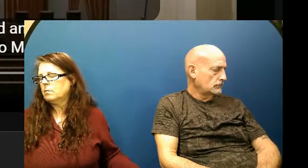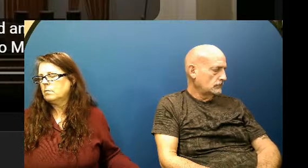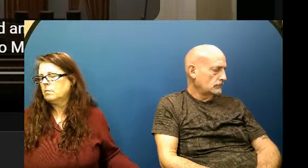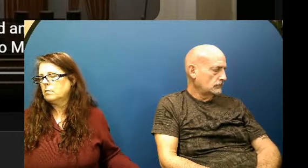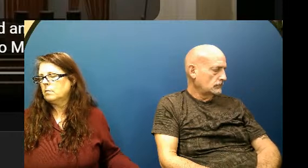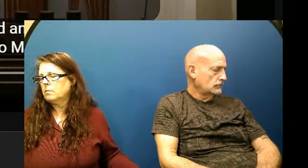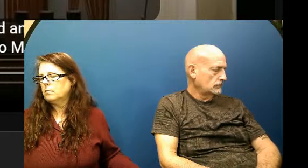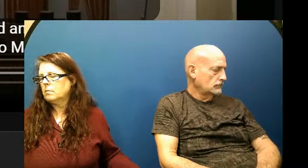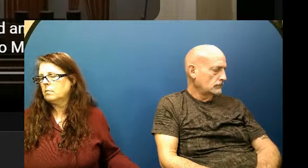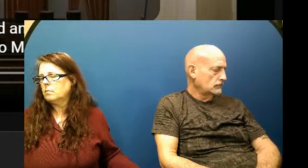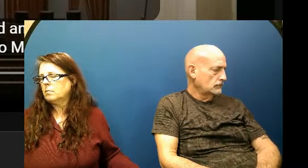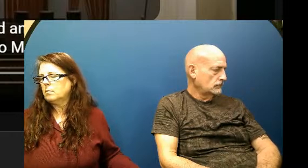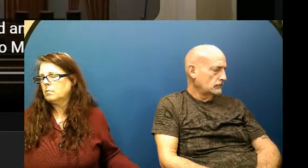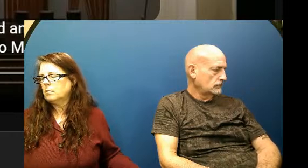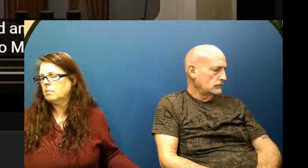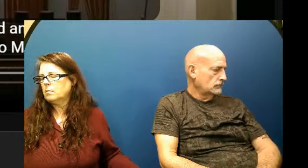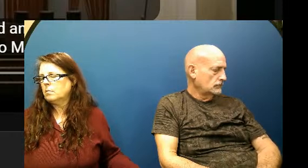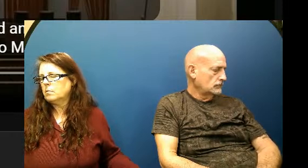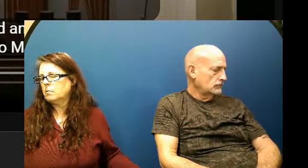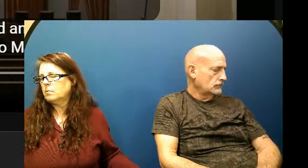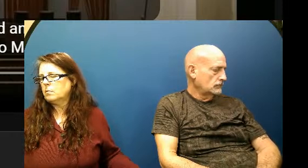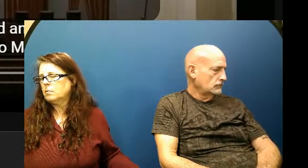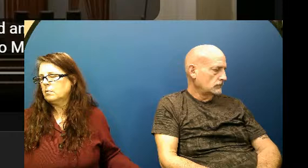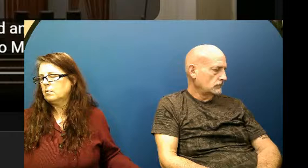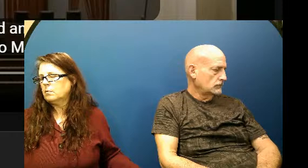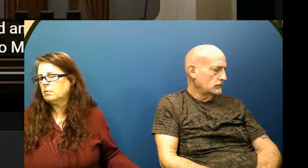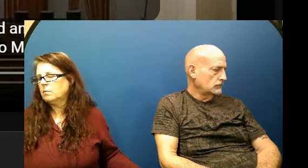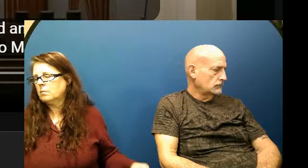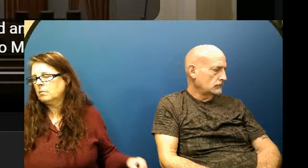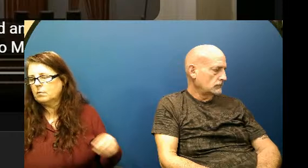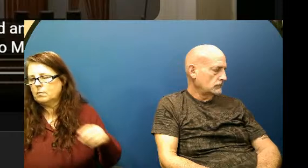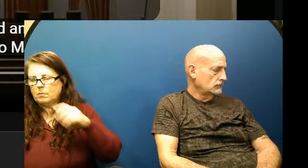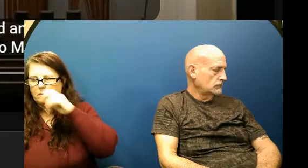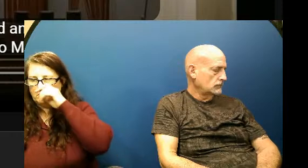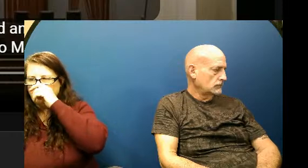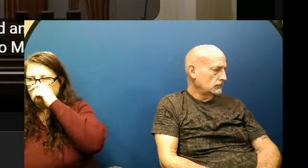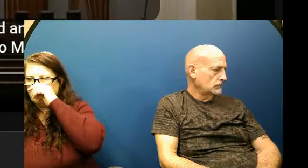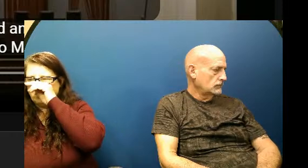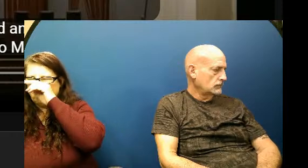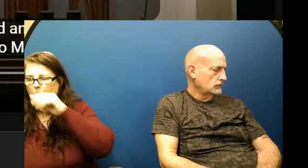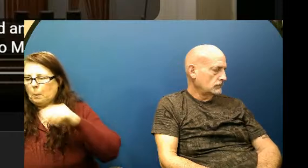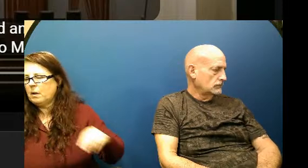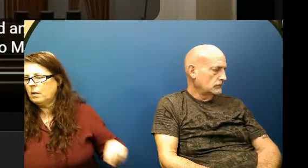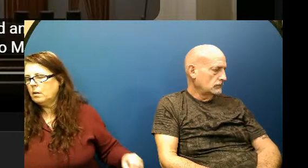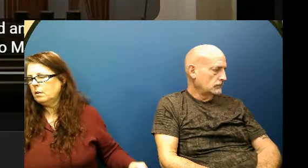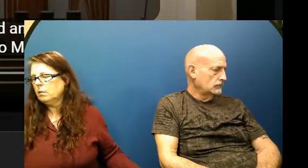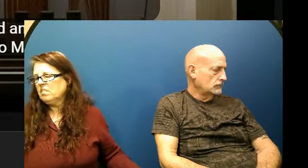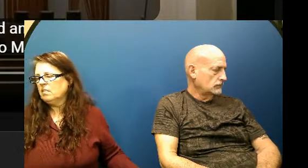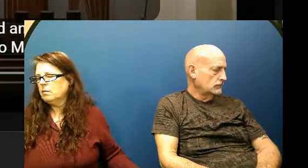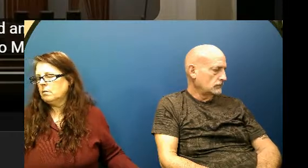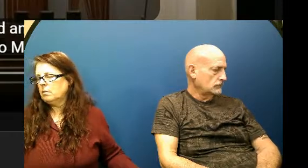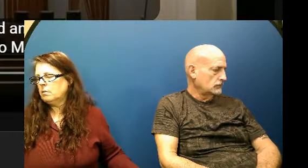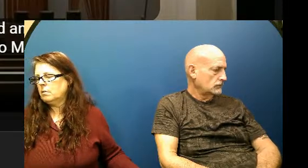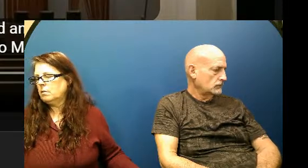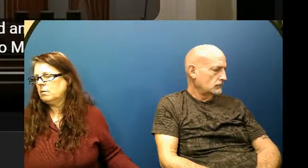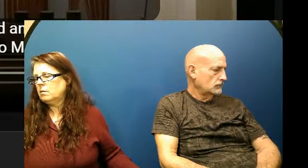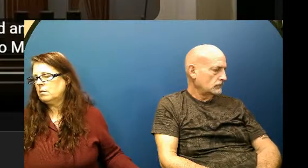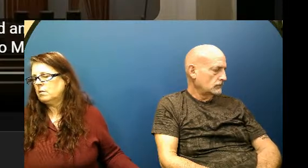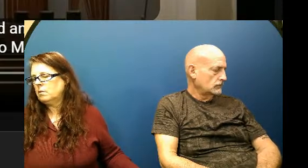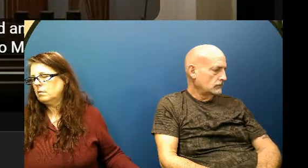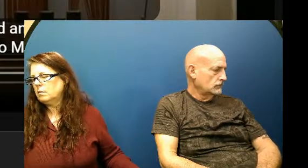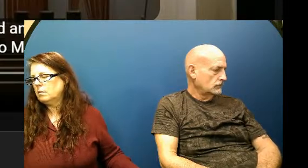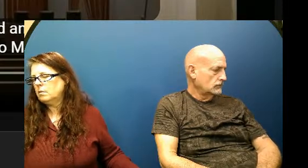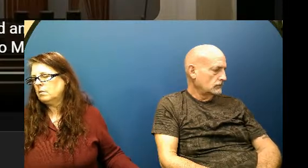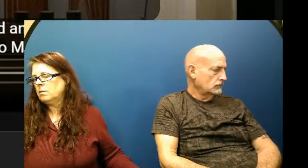US speakers, TikTok US and the users, none of them are being regulated in a way that suggests it's disagreement with their content. It's